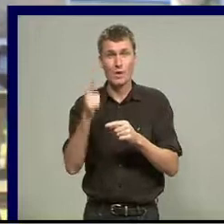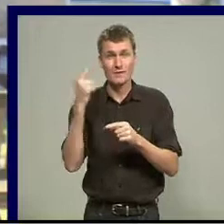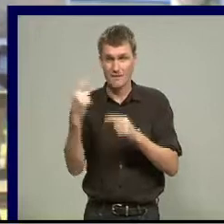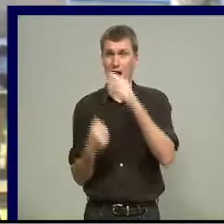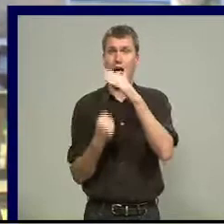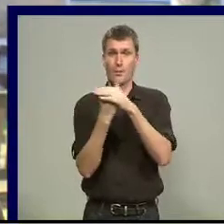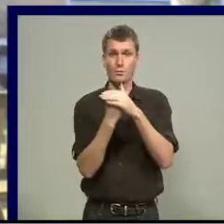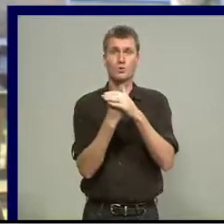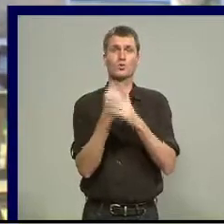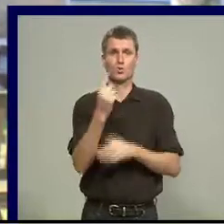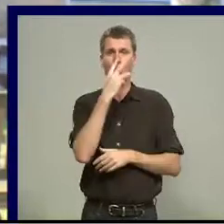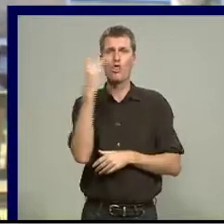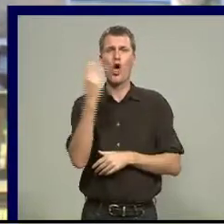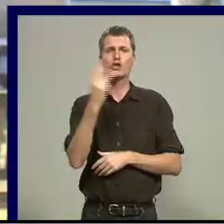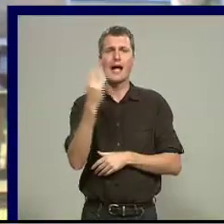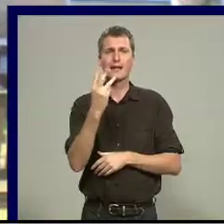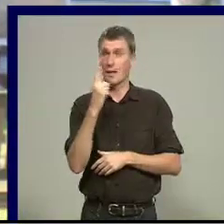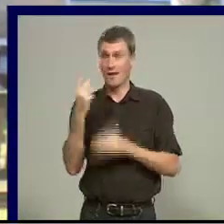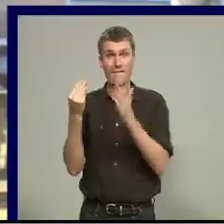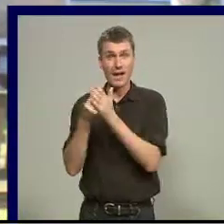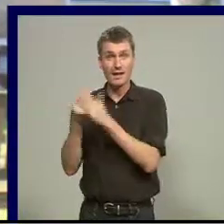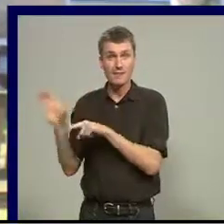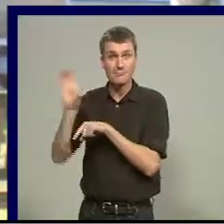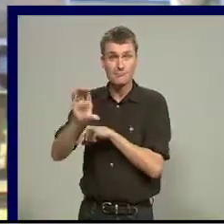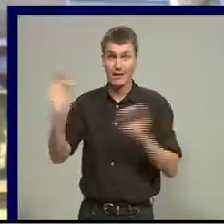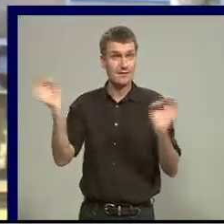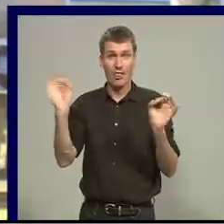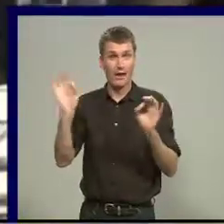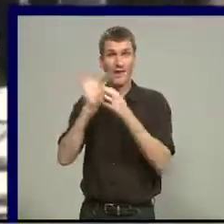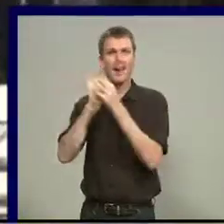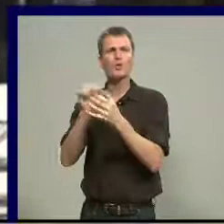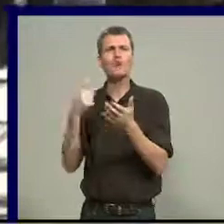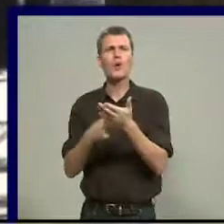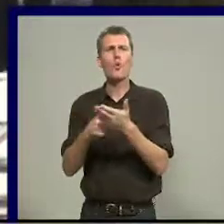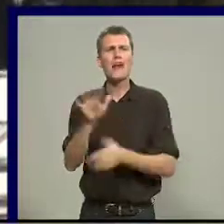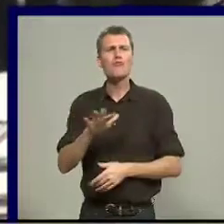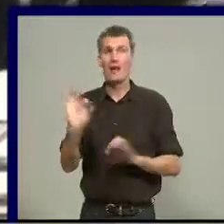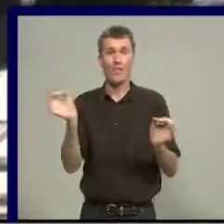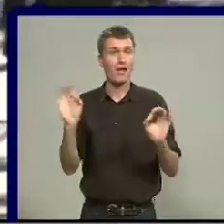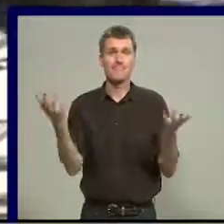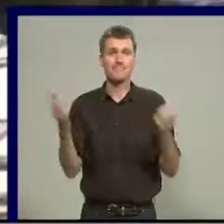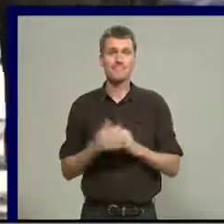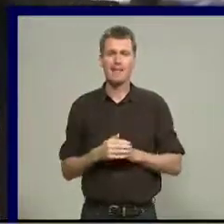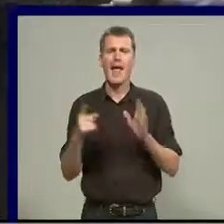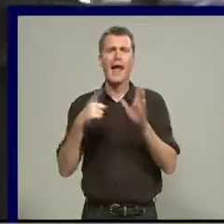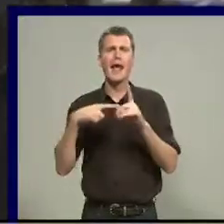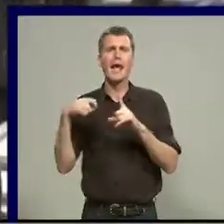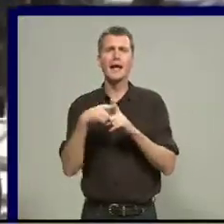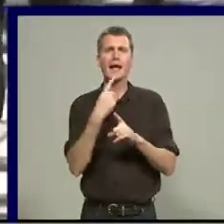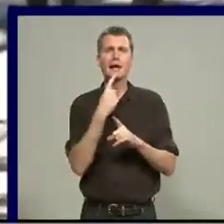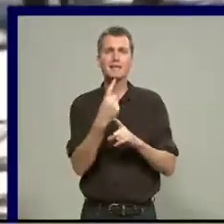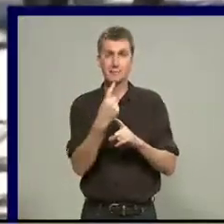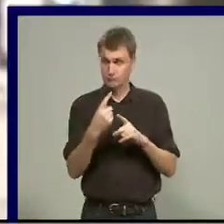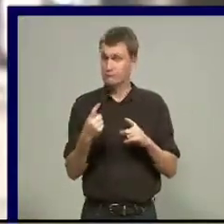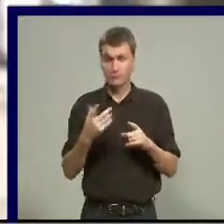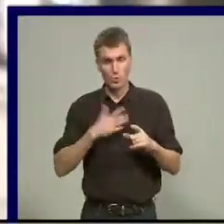age. But they haven't put any funding to do that in Rangiora. Annette King says it's about allowing Cantabrians